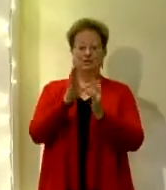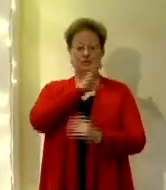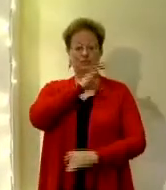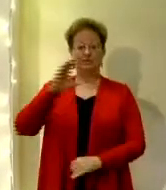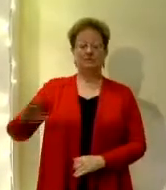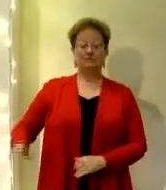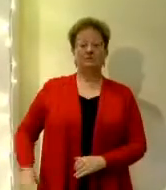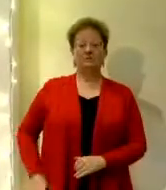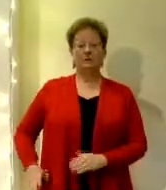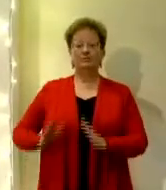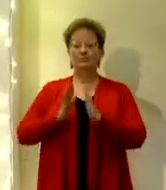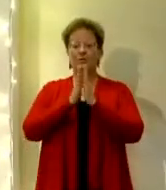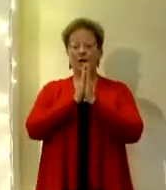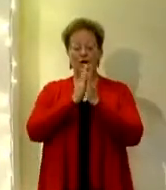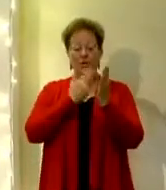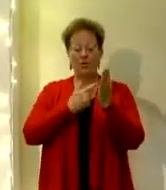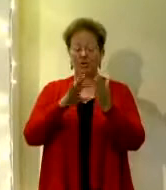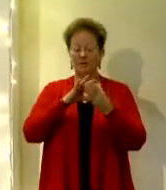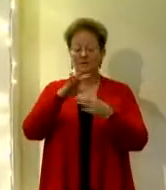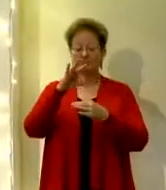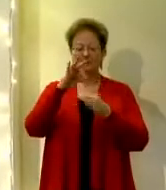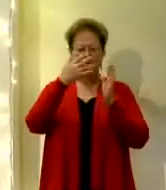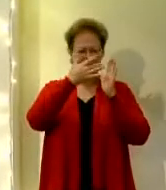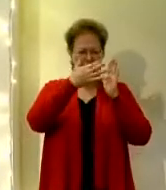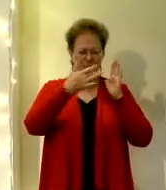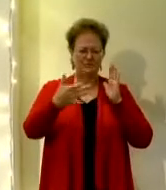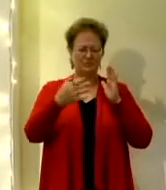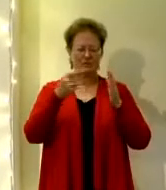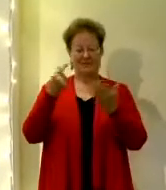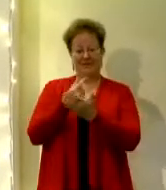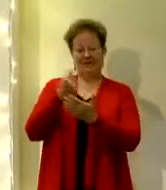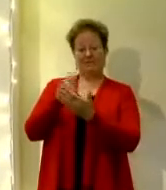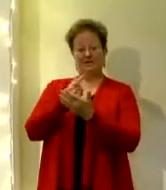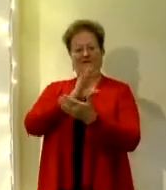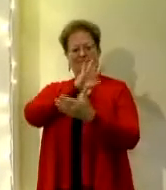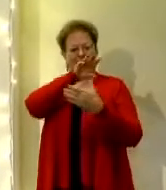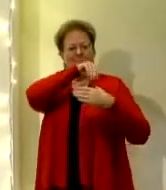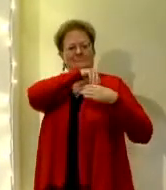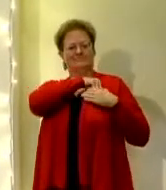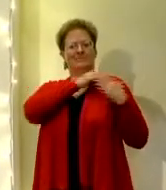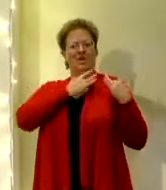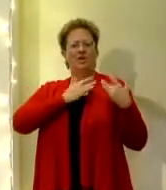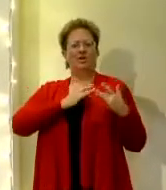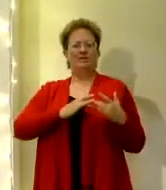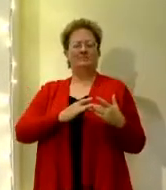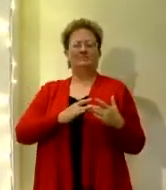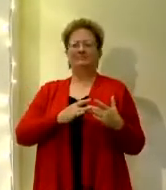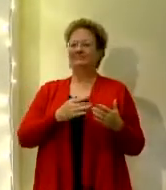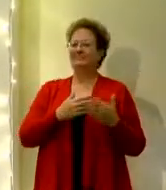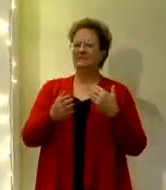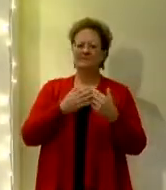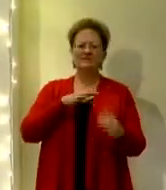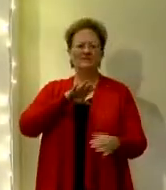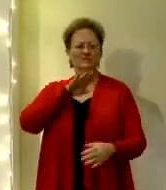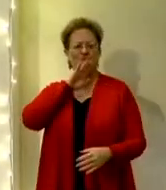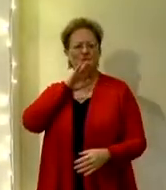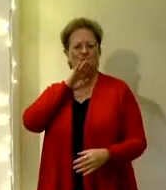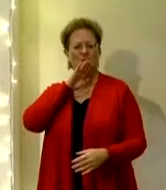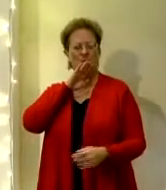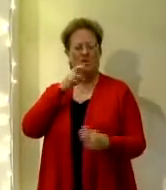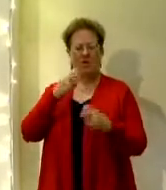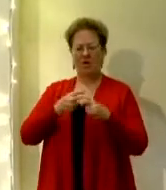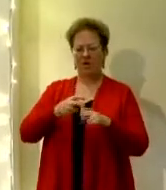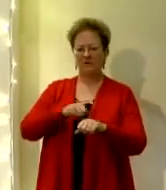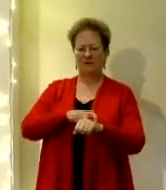pray that the Holy Spirit might shine the gospel in our hearts in the midst of frustrating and difficult times, so that held together in the hope of